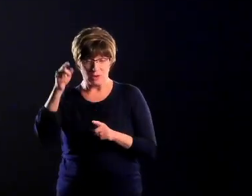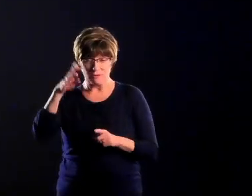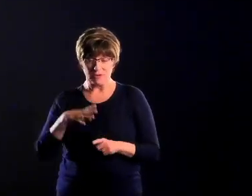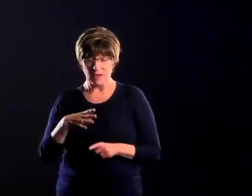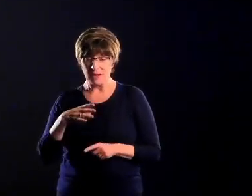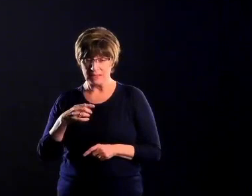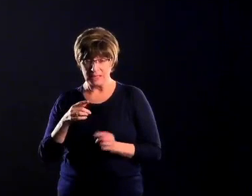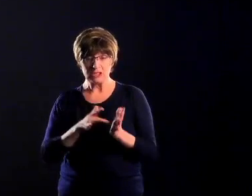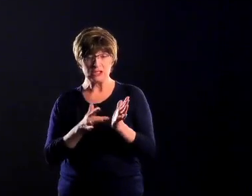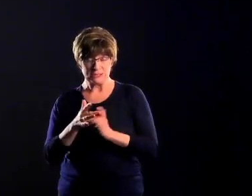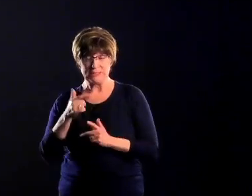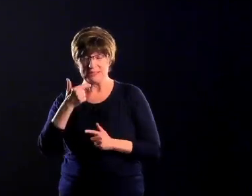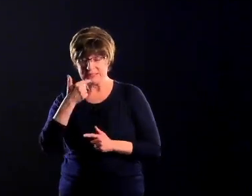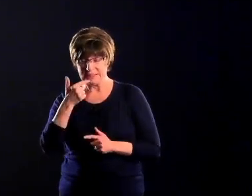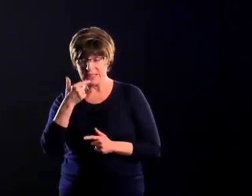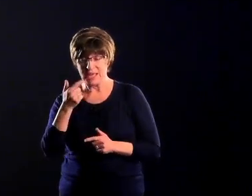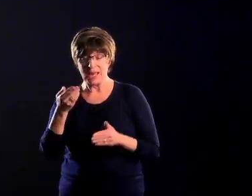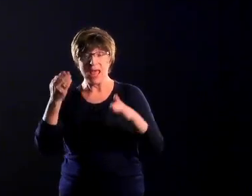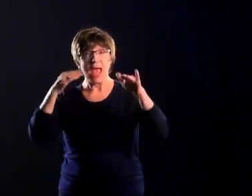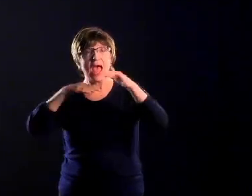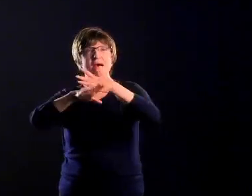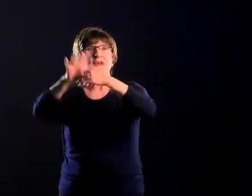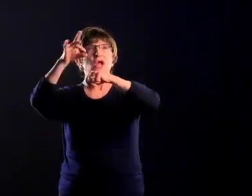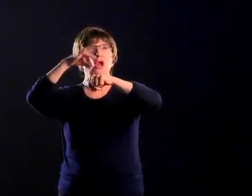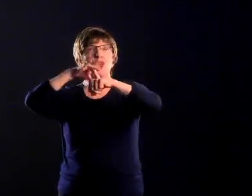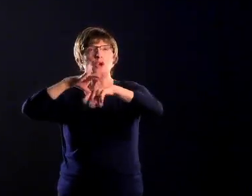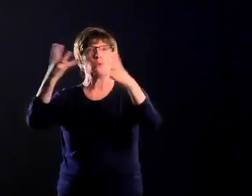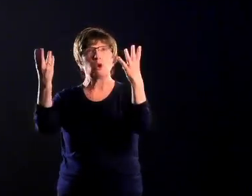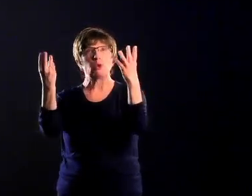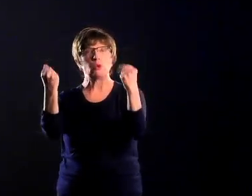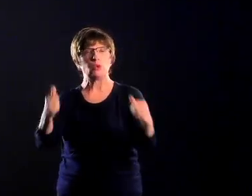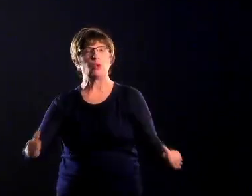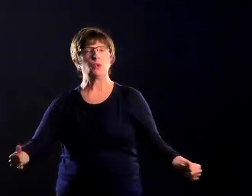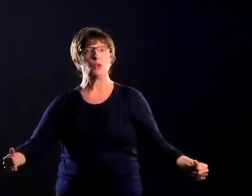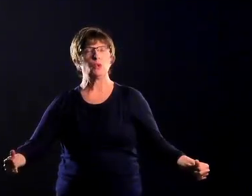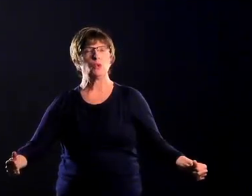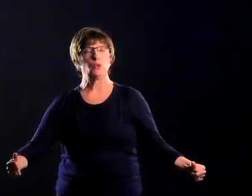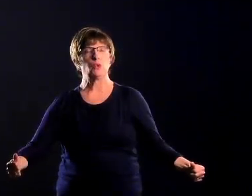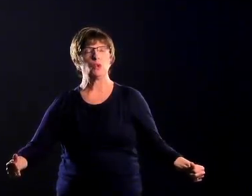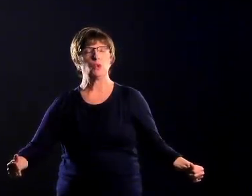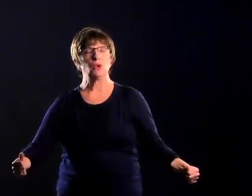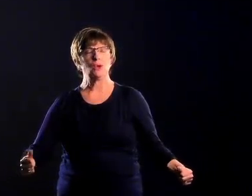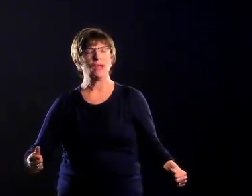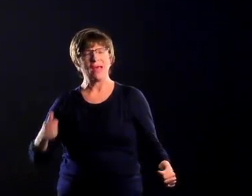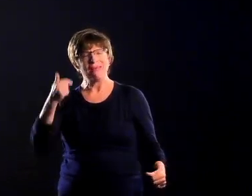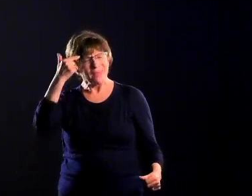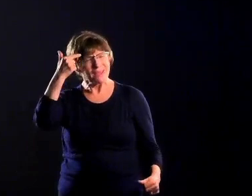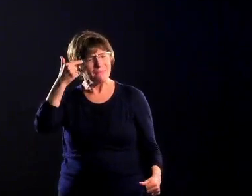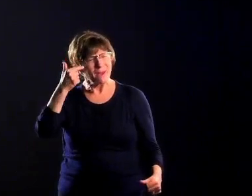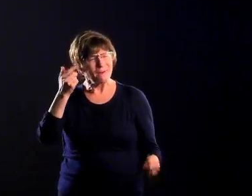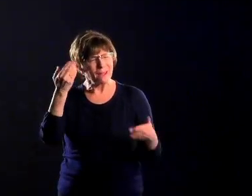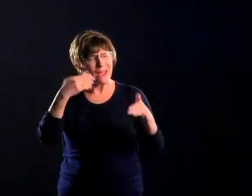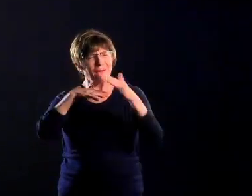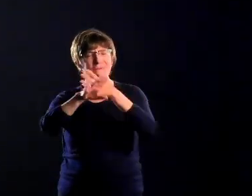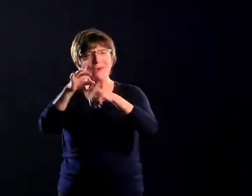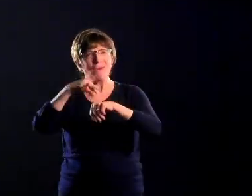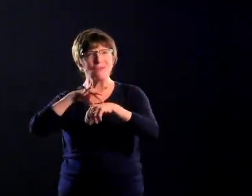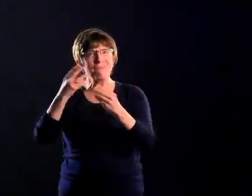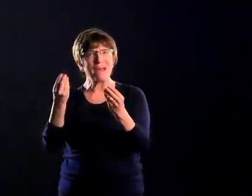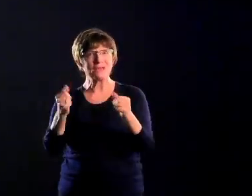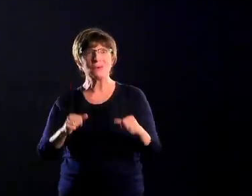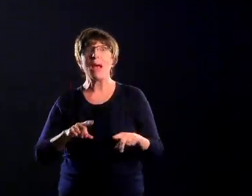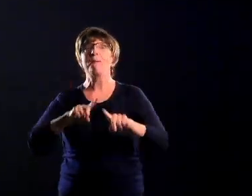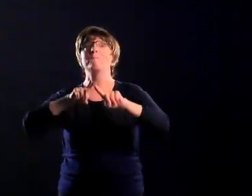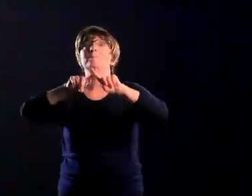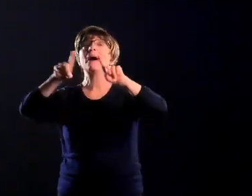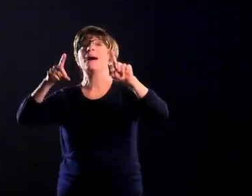Jesus said in the New Testament, heaven and earth will pass away. Think about that. Heaven and earth will pass away, but